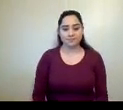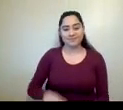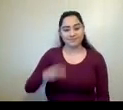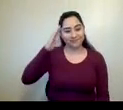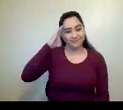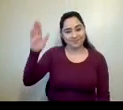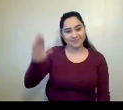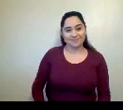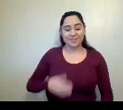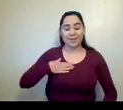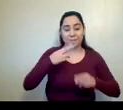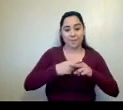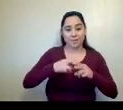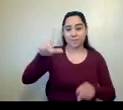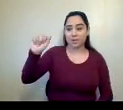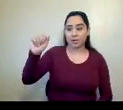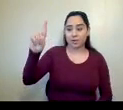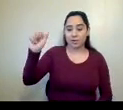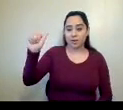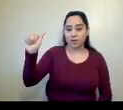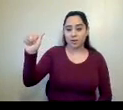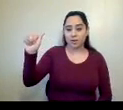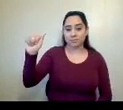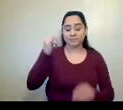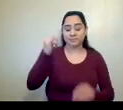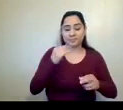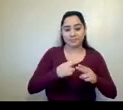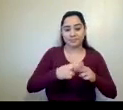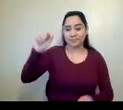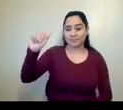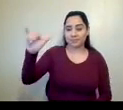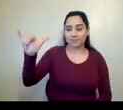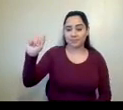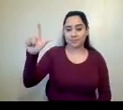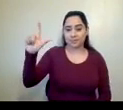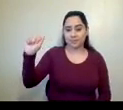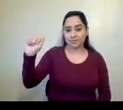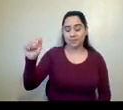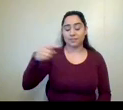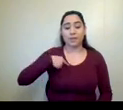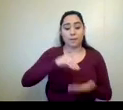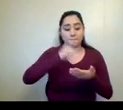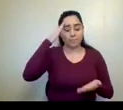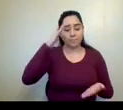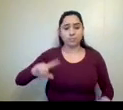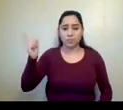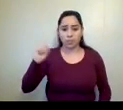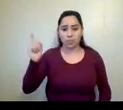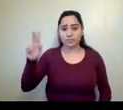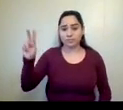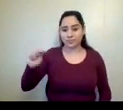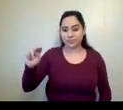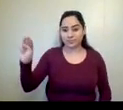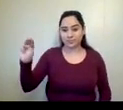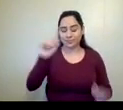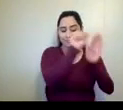Hello, everyone. My name is Laura Ayala. I am an MSW student at New Mexico State University. Today,